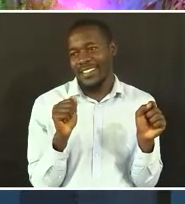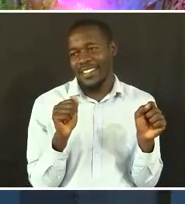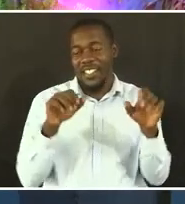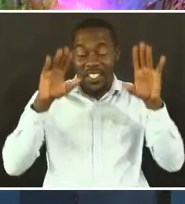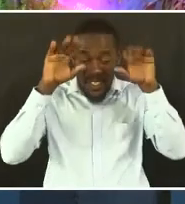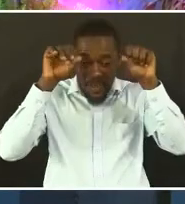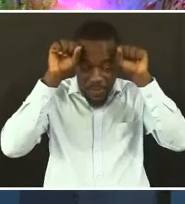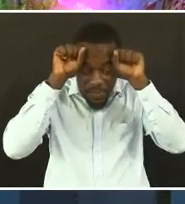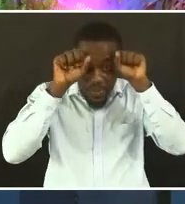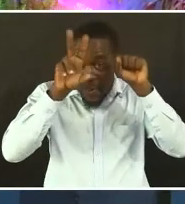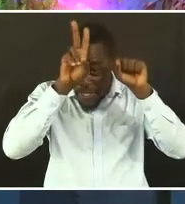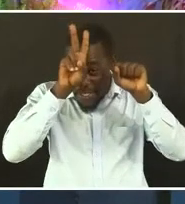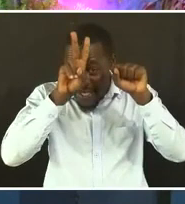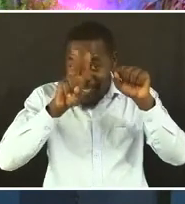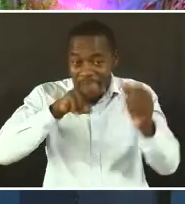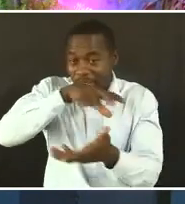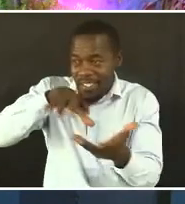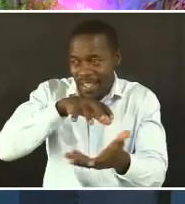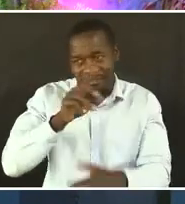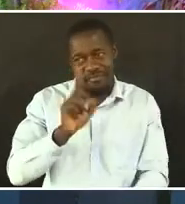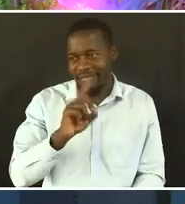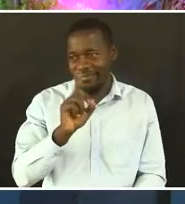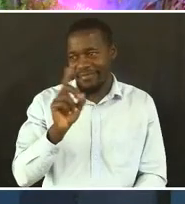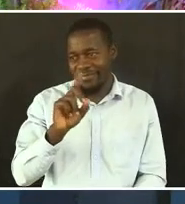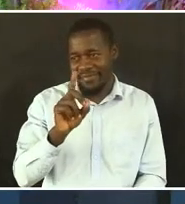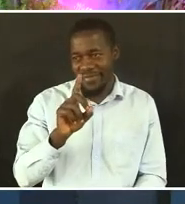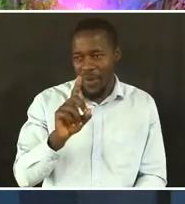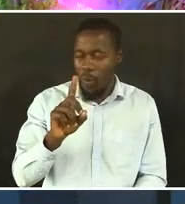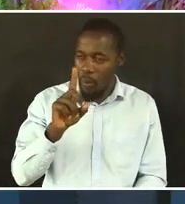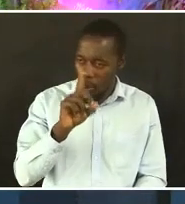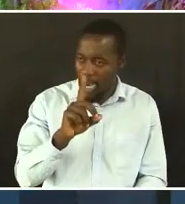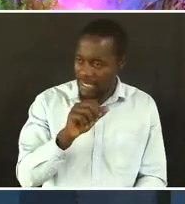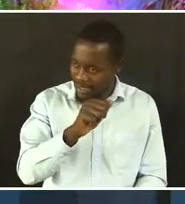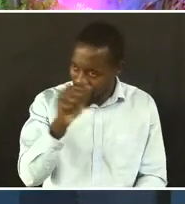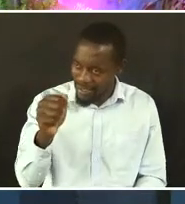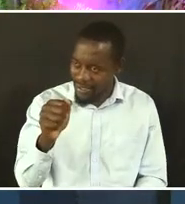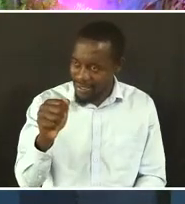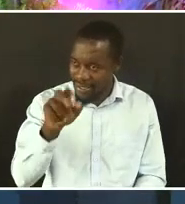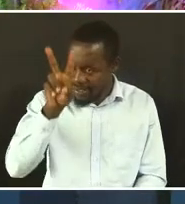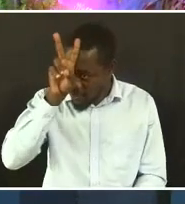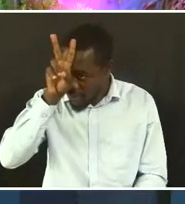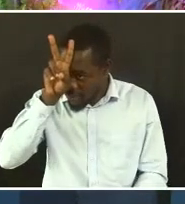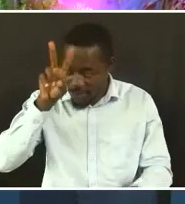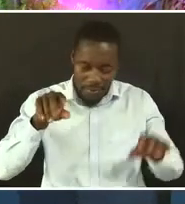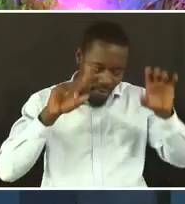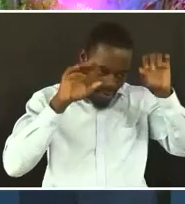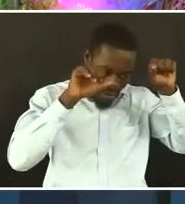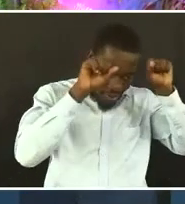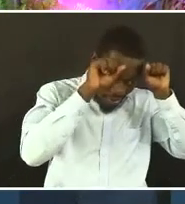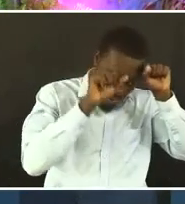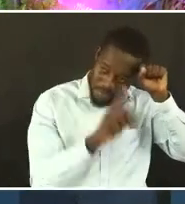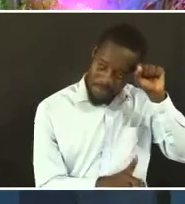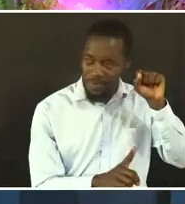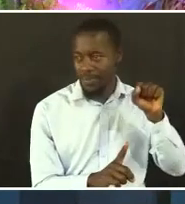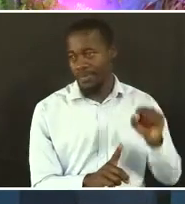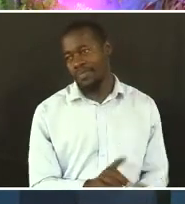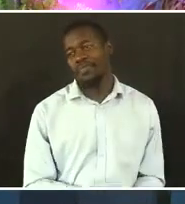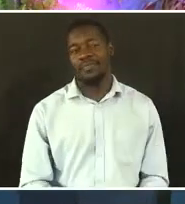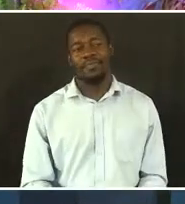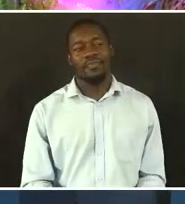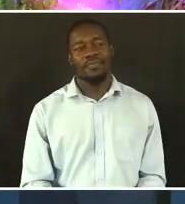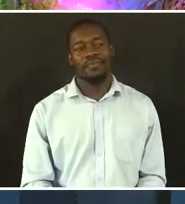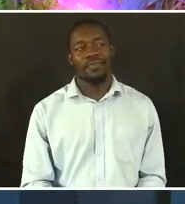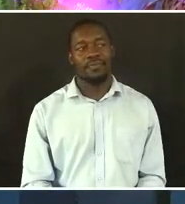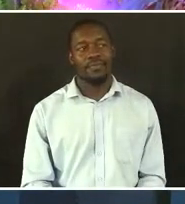If you, listen, for you, didn't you read the Bible in John chapter 10, verse 10? It says,